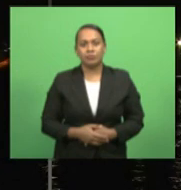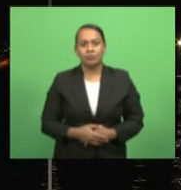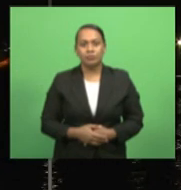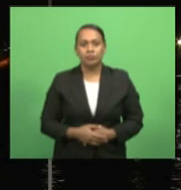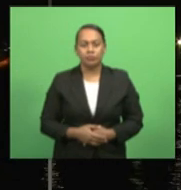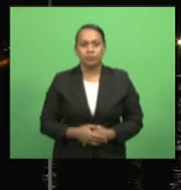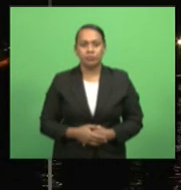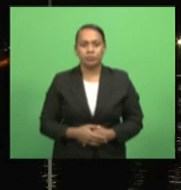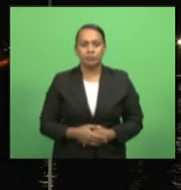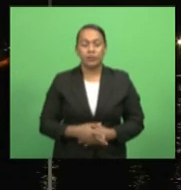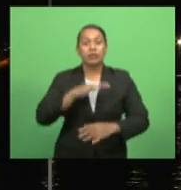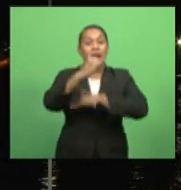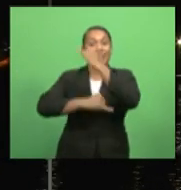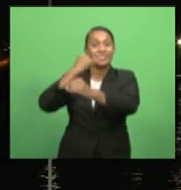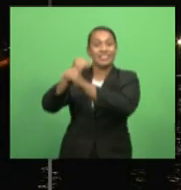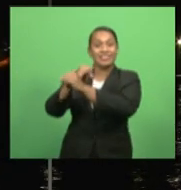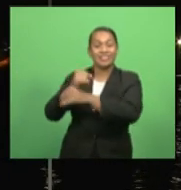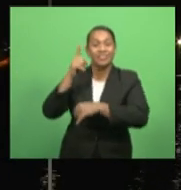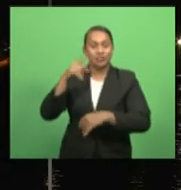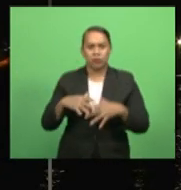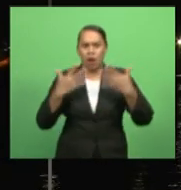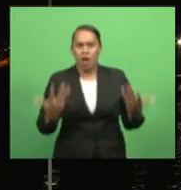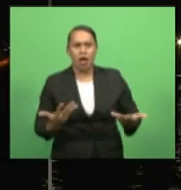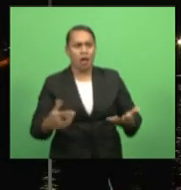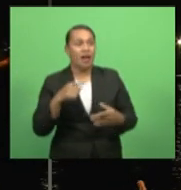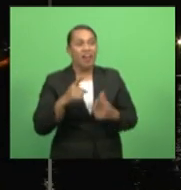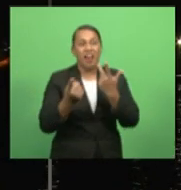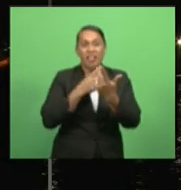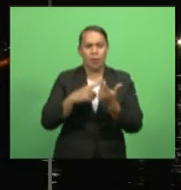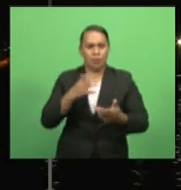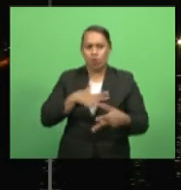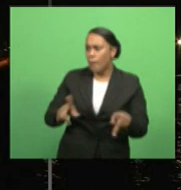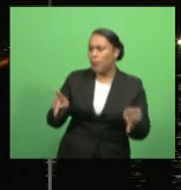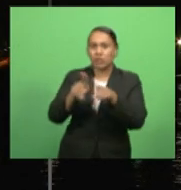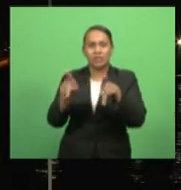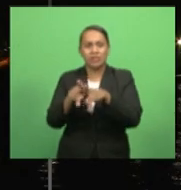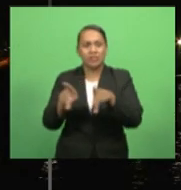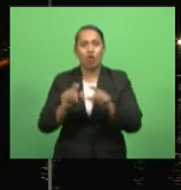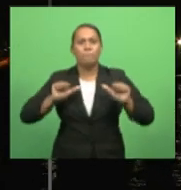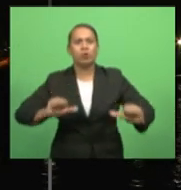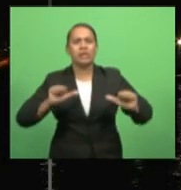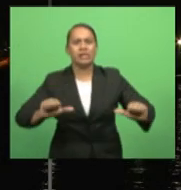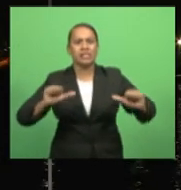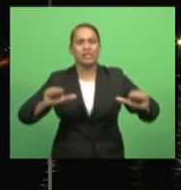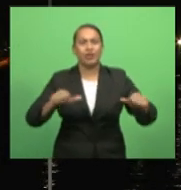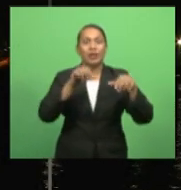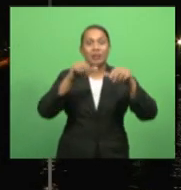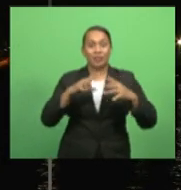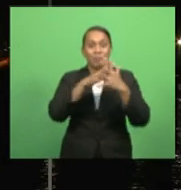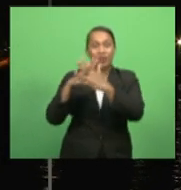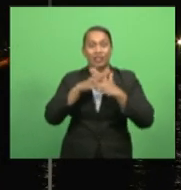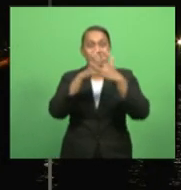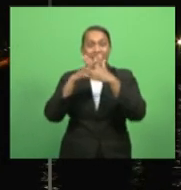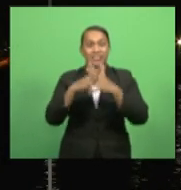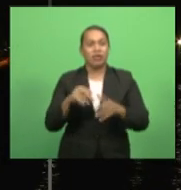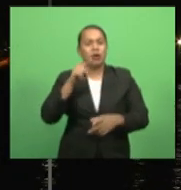Turning overseas, Joe Biden is yet to name his running mate for the U.S. presidential election. But there is one name most Democrats would